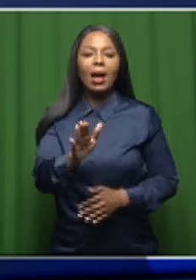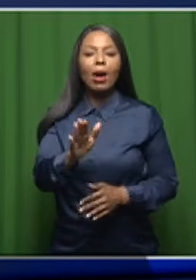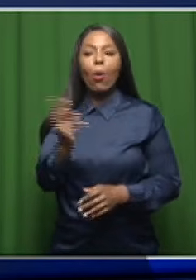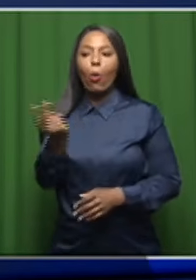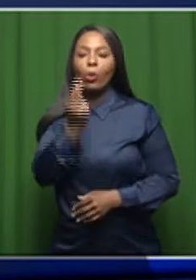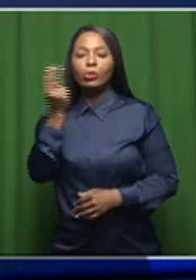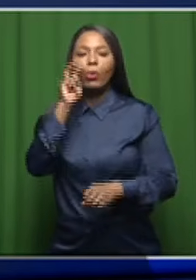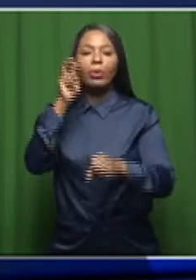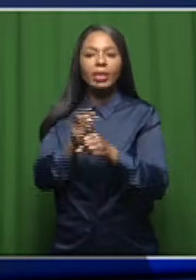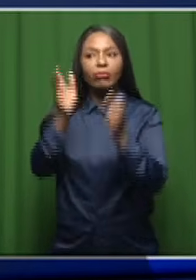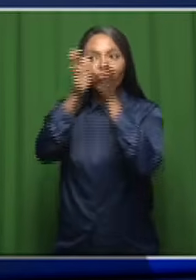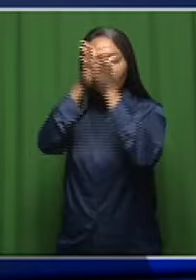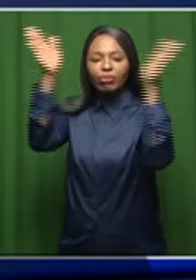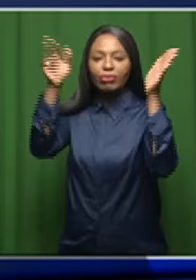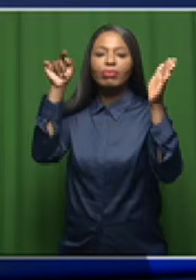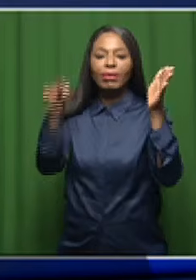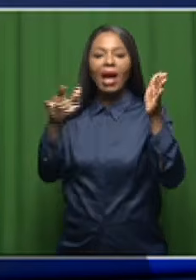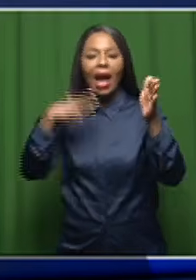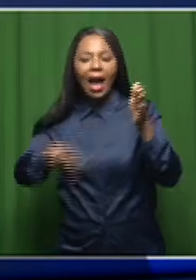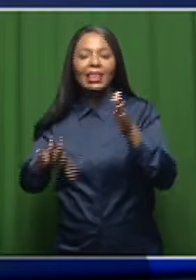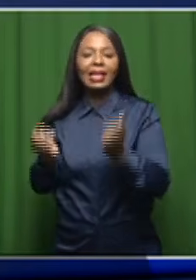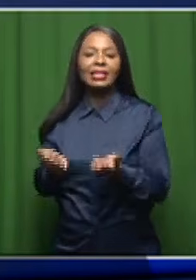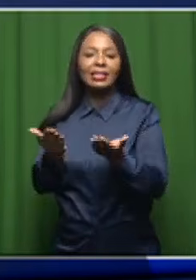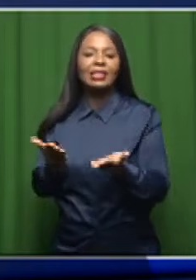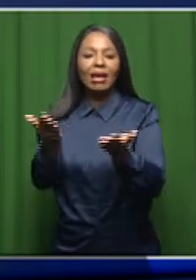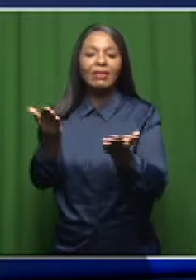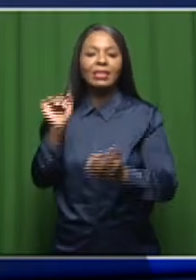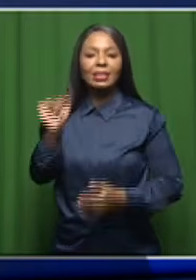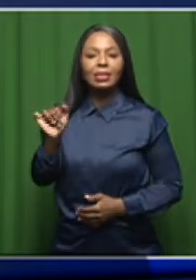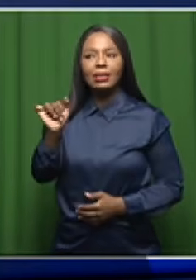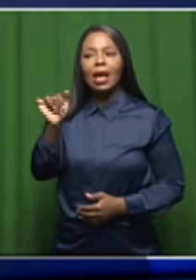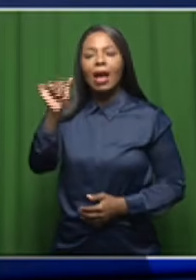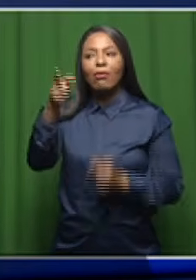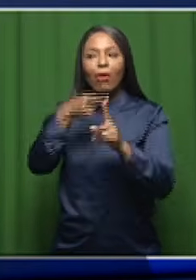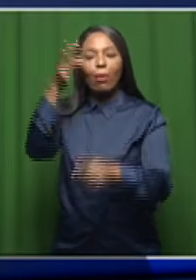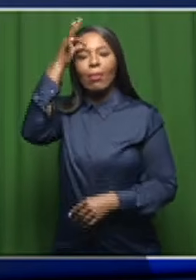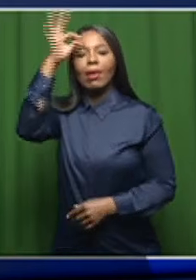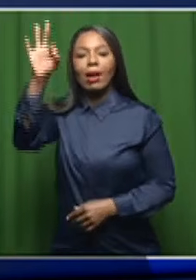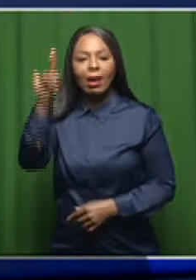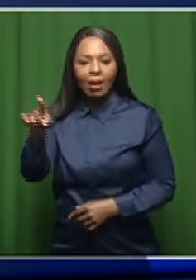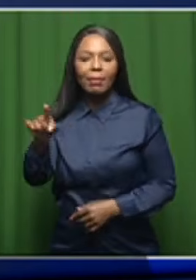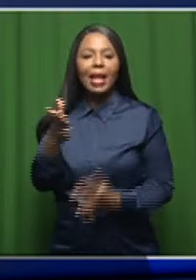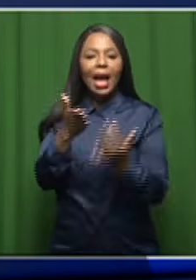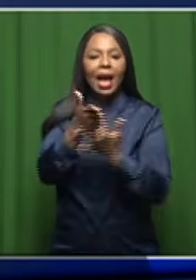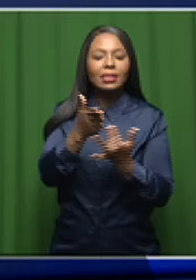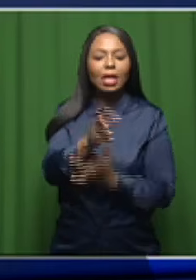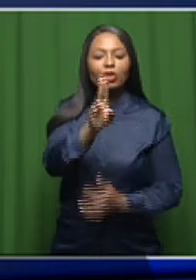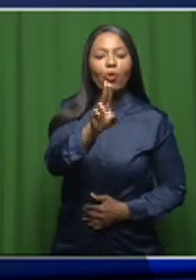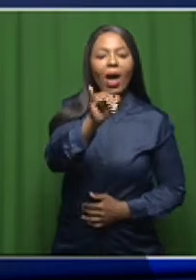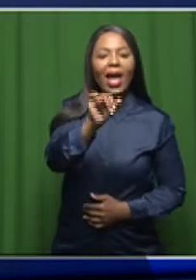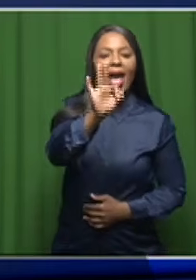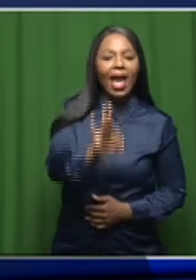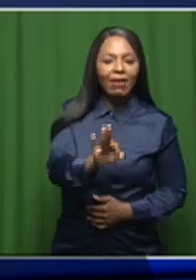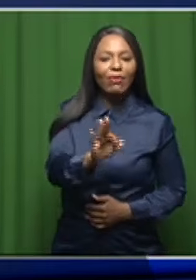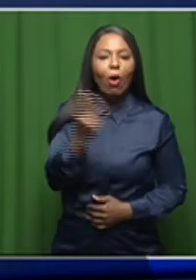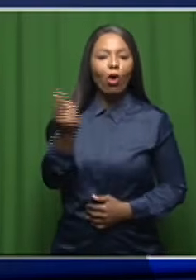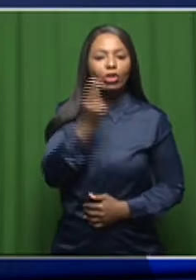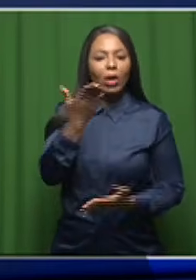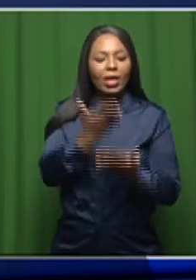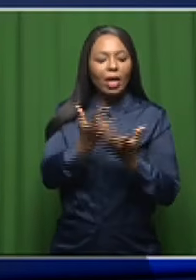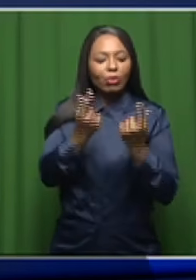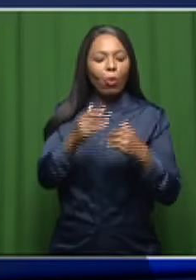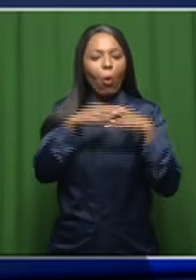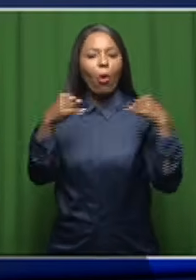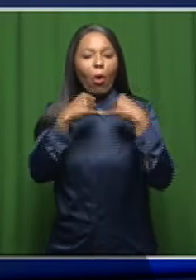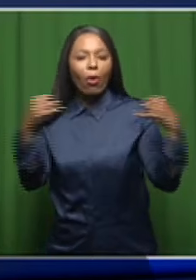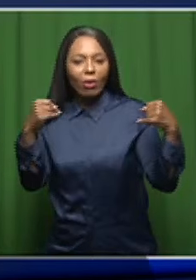of the grants and other services of government to the citizens. Those who have to access your UIF, you know, so that's also going